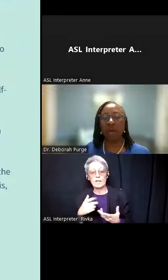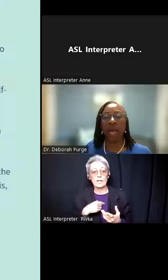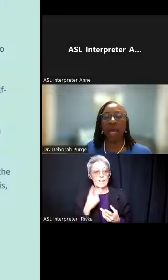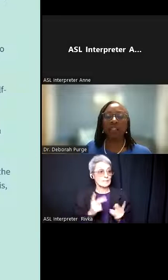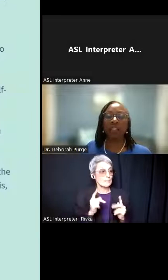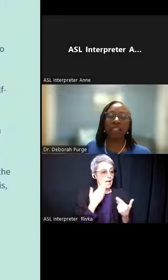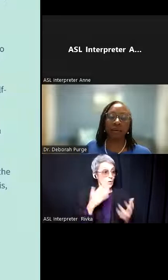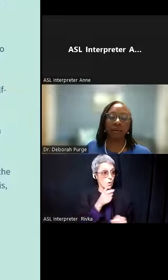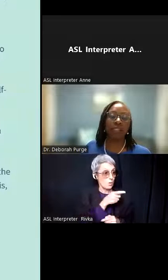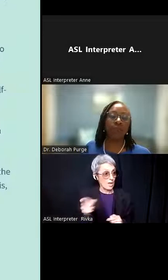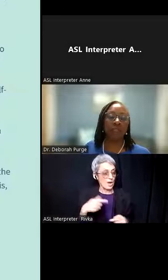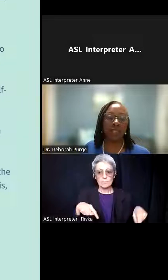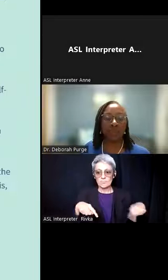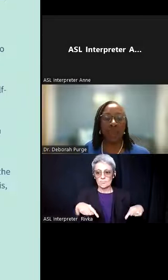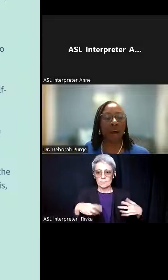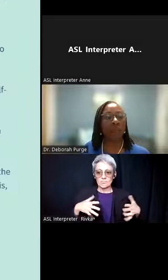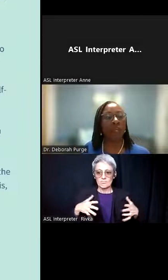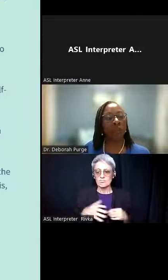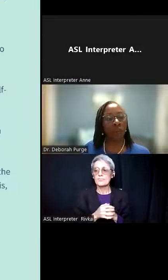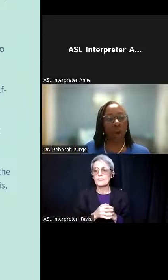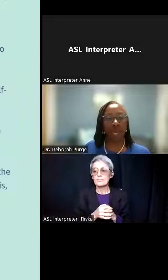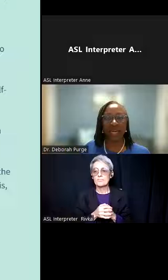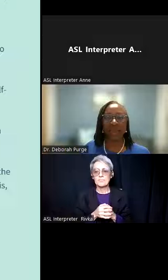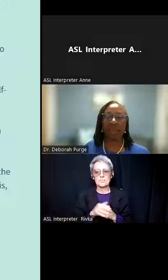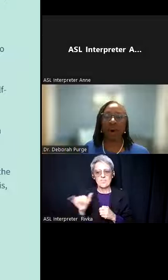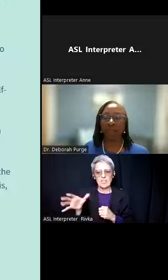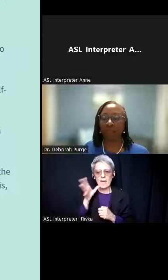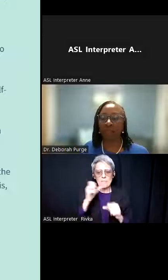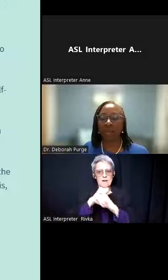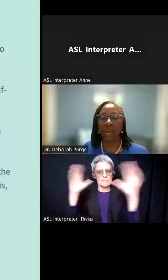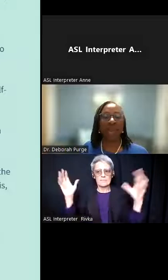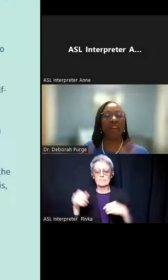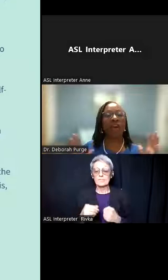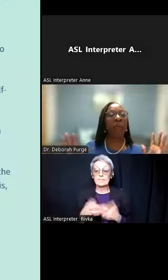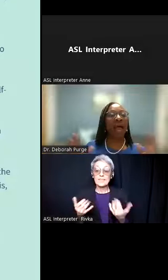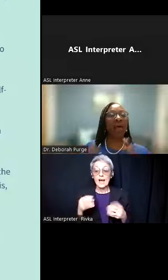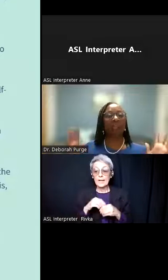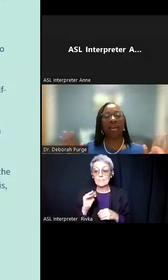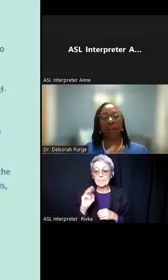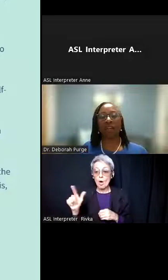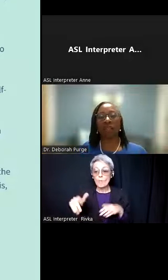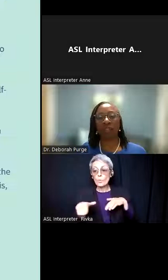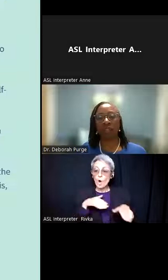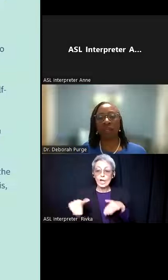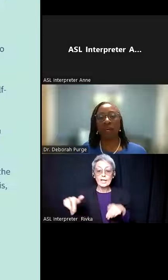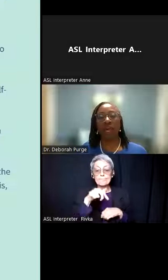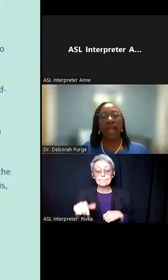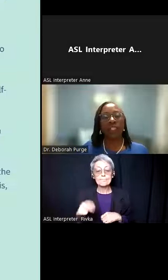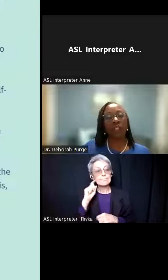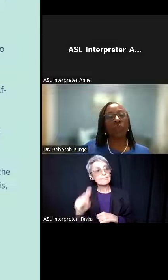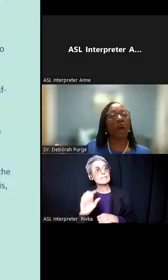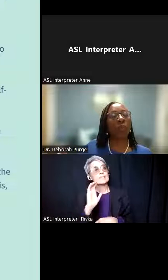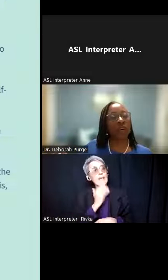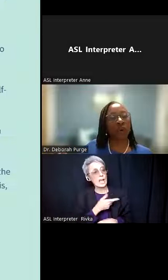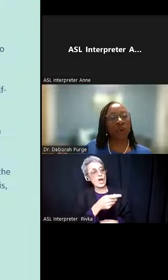know. And so let's picture this mom who is walking in the mall. And there you have Santa Claus. And